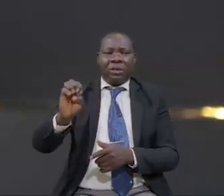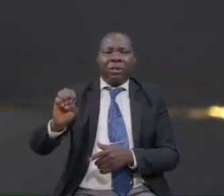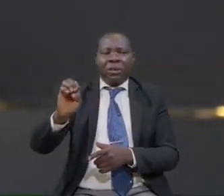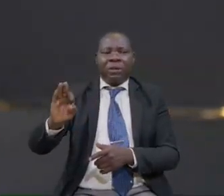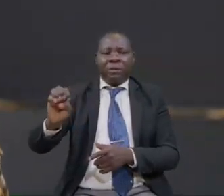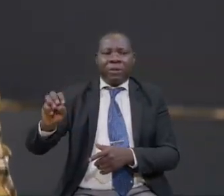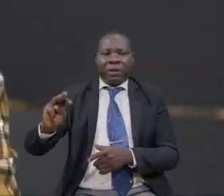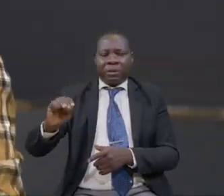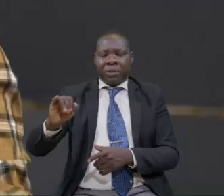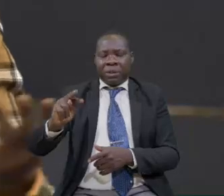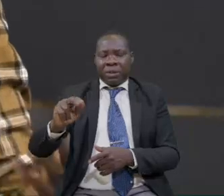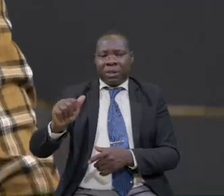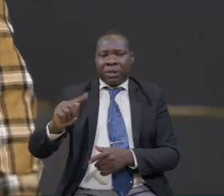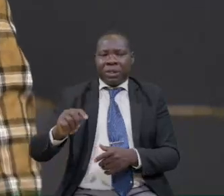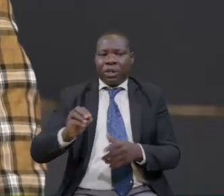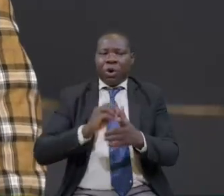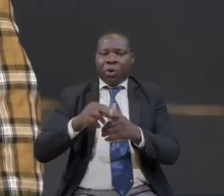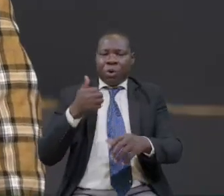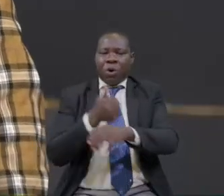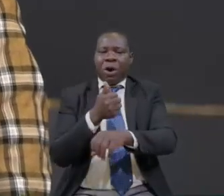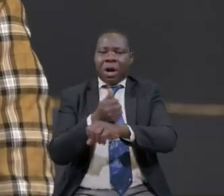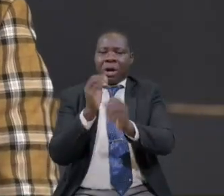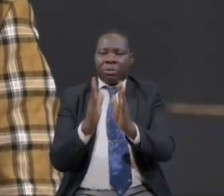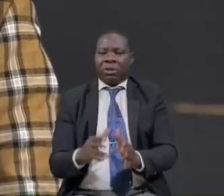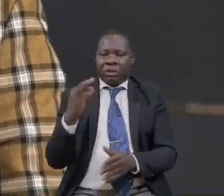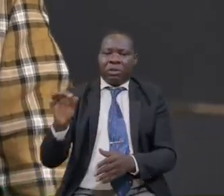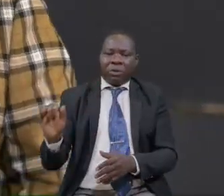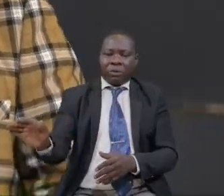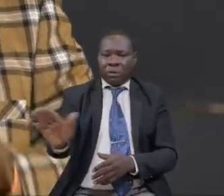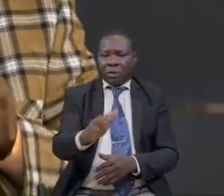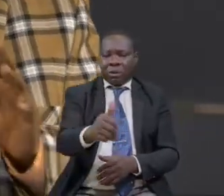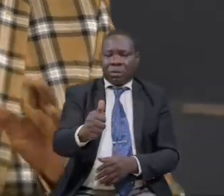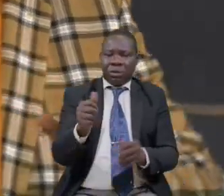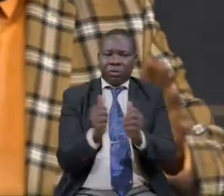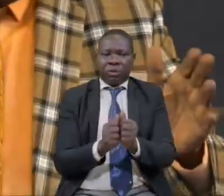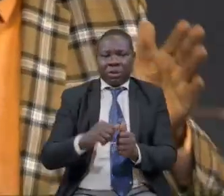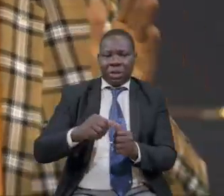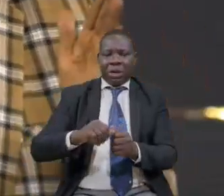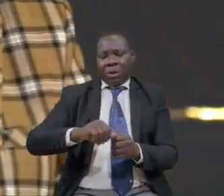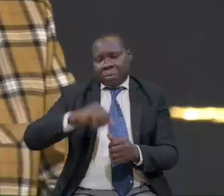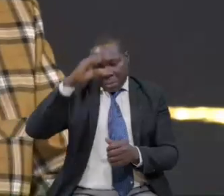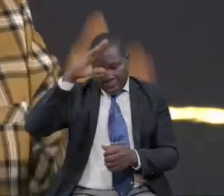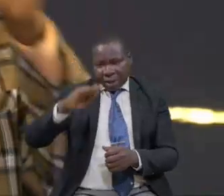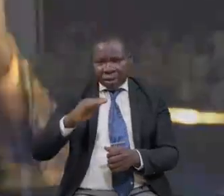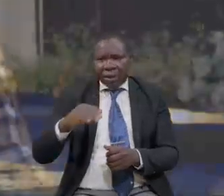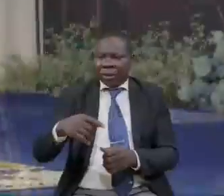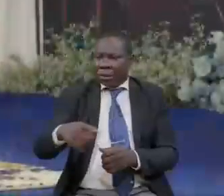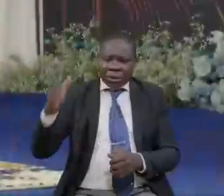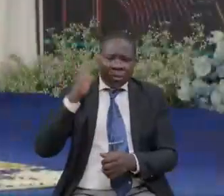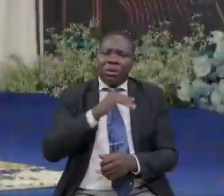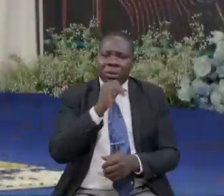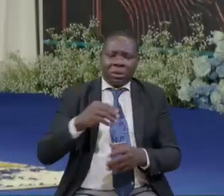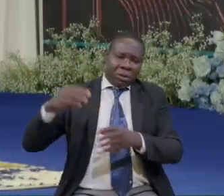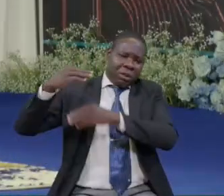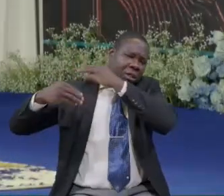the abusers of themselves with mankind. They will not inherit the kingdom